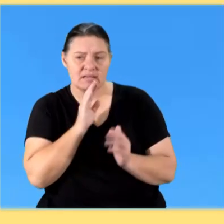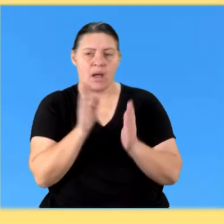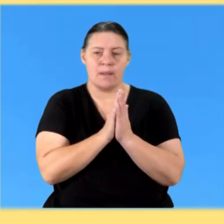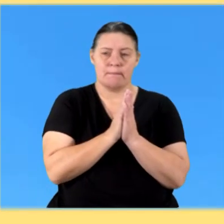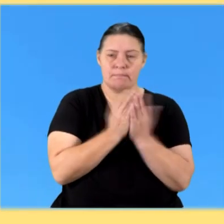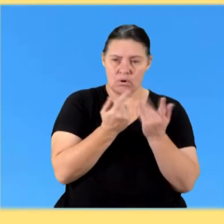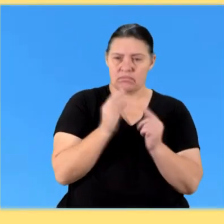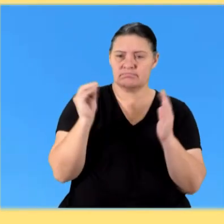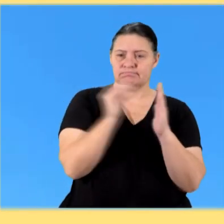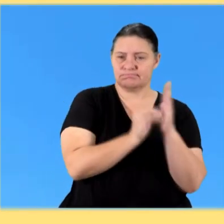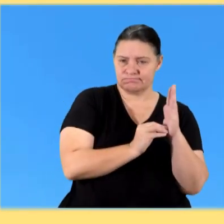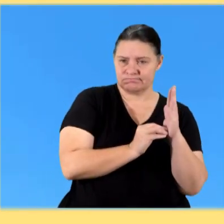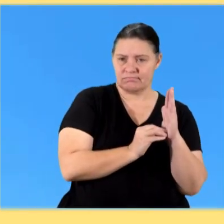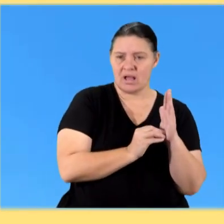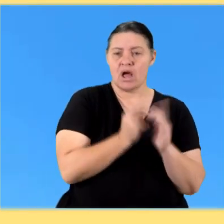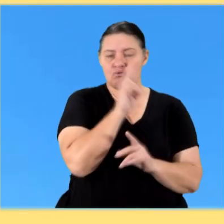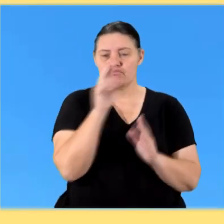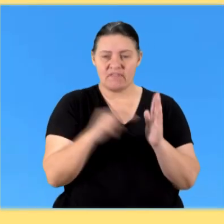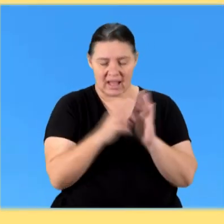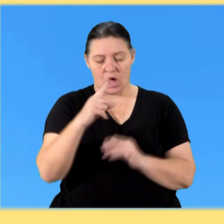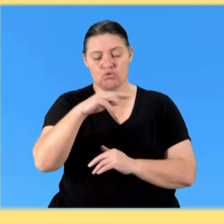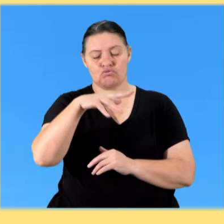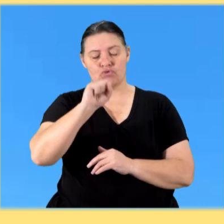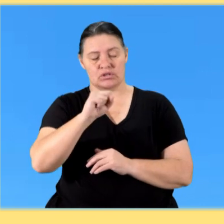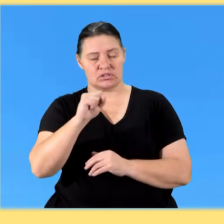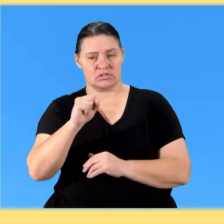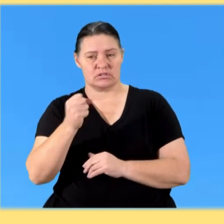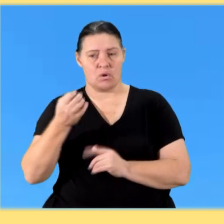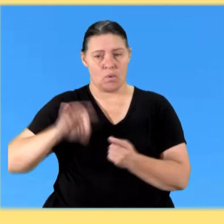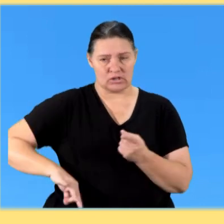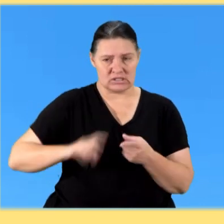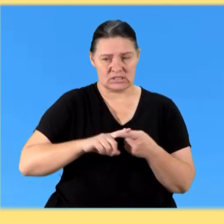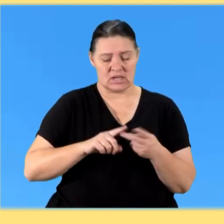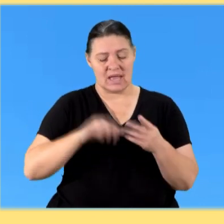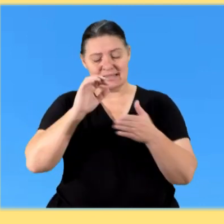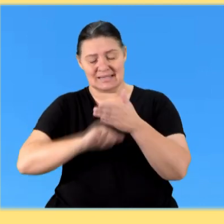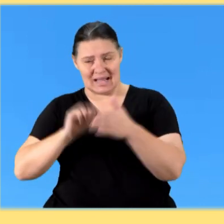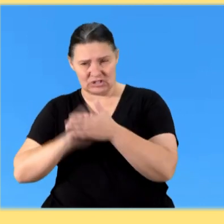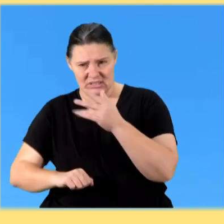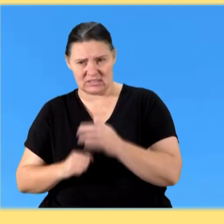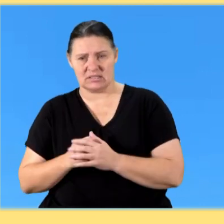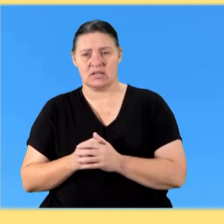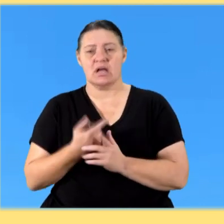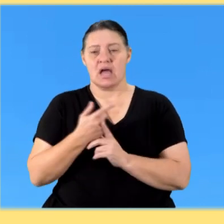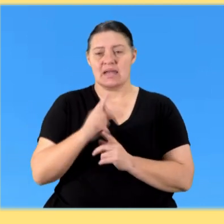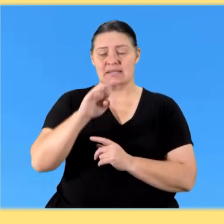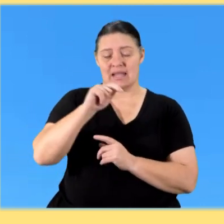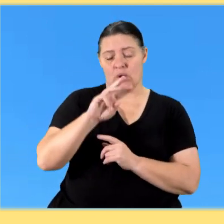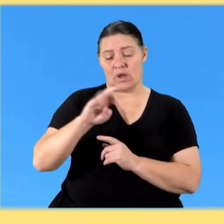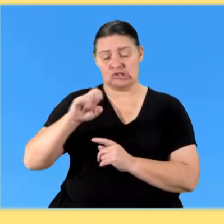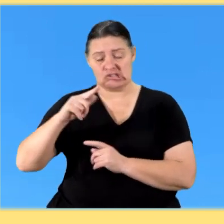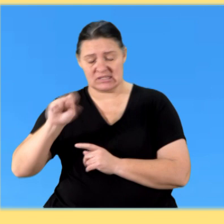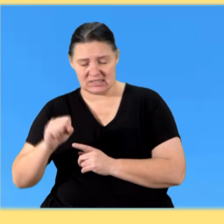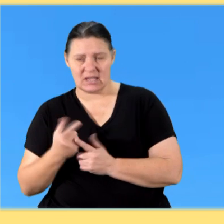is a book of first entry which reflects the gross wages, our deductions, net wages, as well